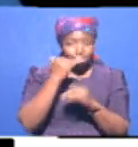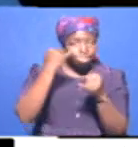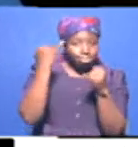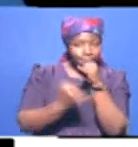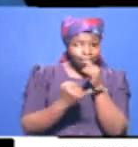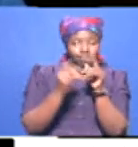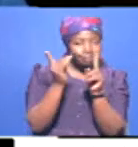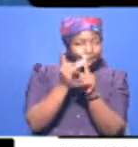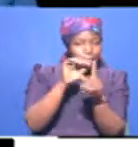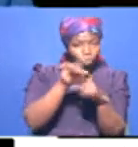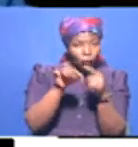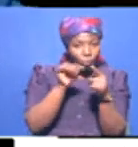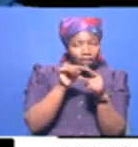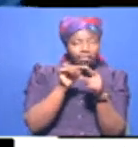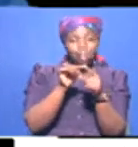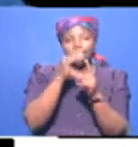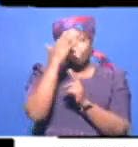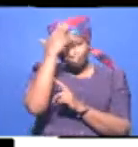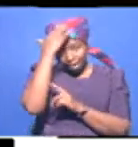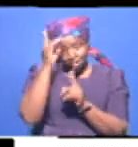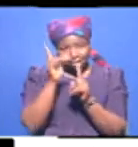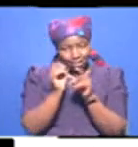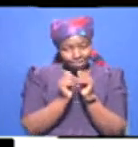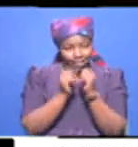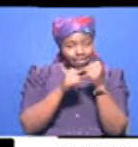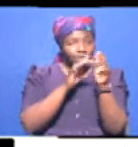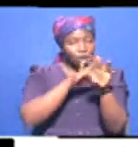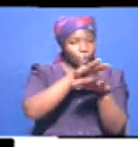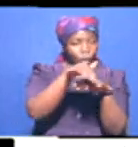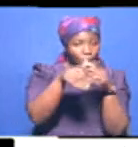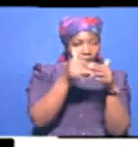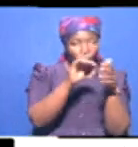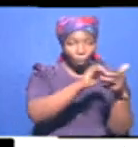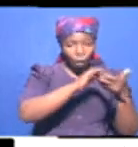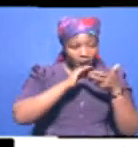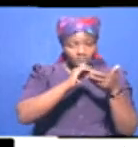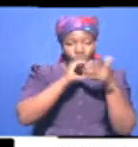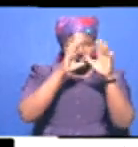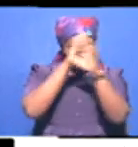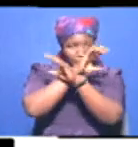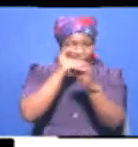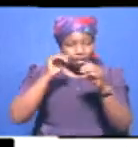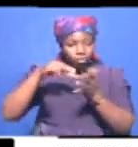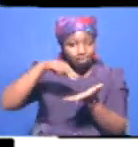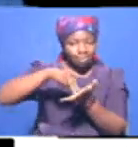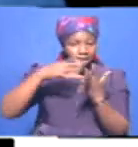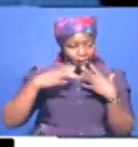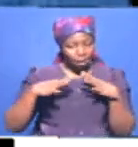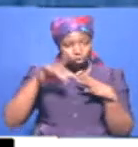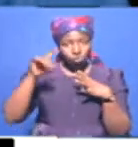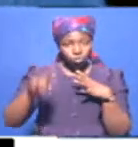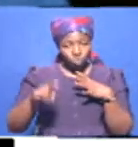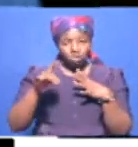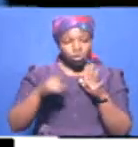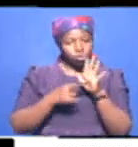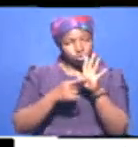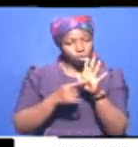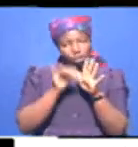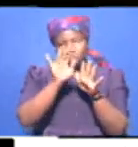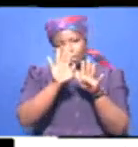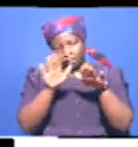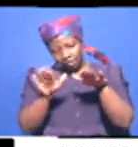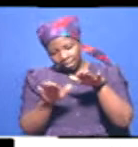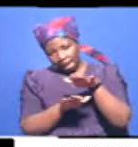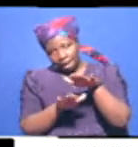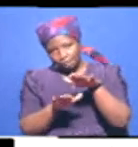16th. Every coalition, every presidential candidate is supposed to present his running mate or submit his running mate